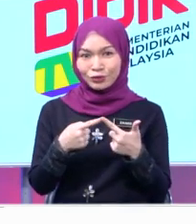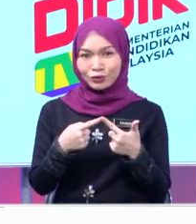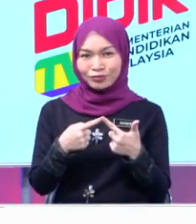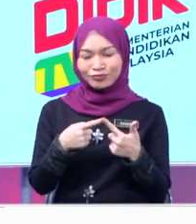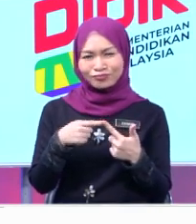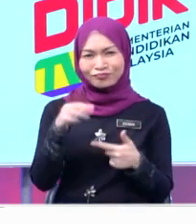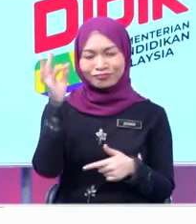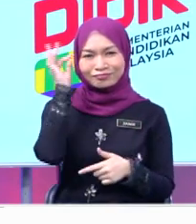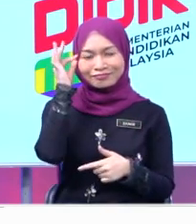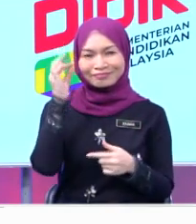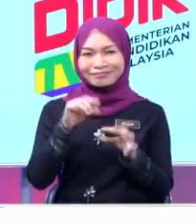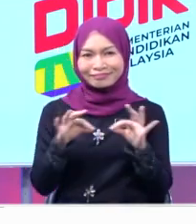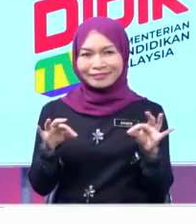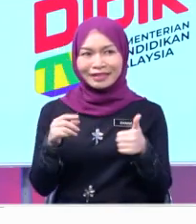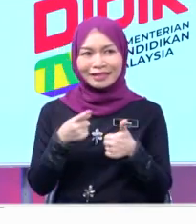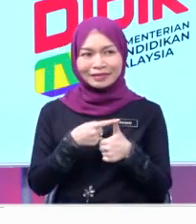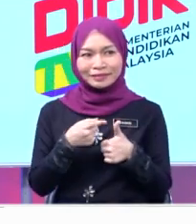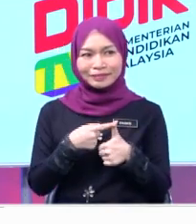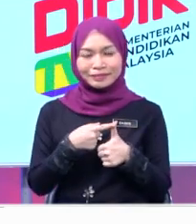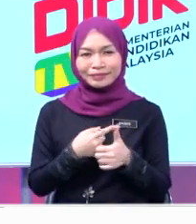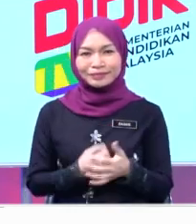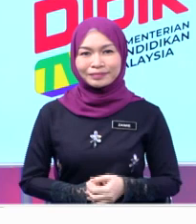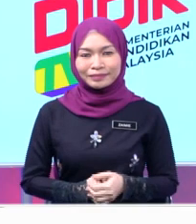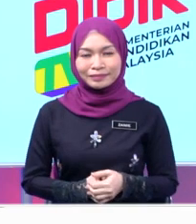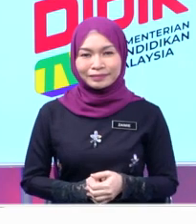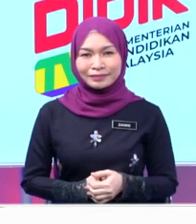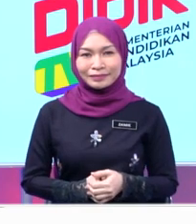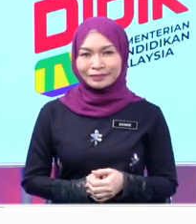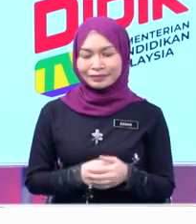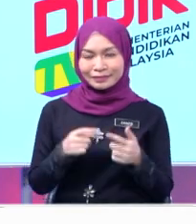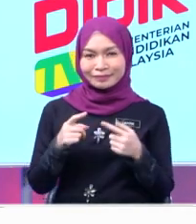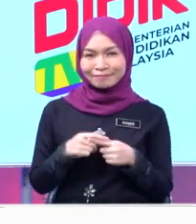1. Okay, would you like to read out the both sentences, please?